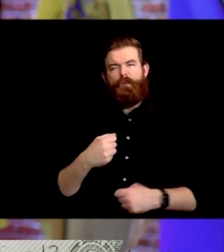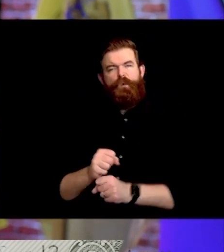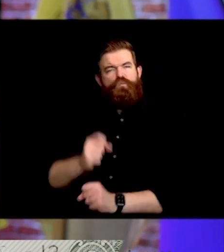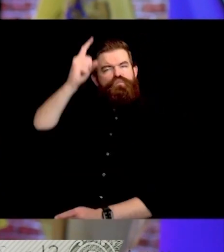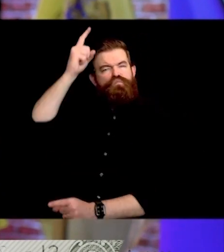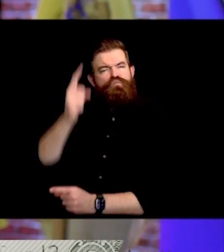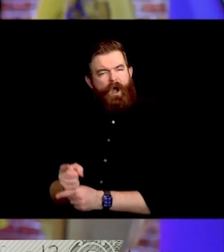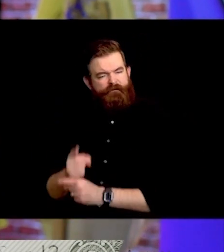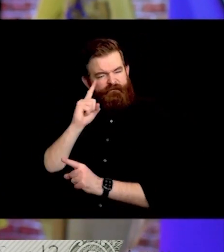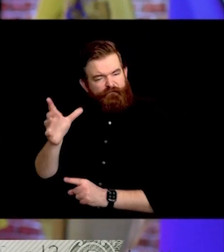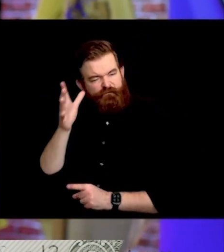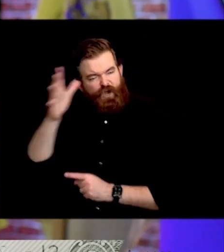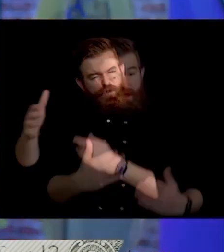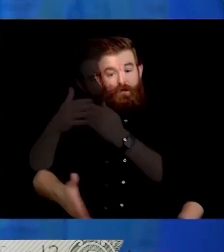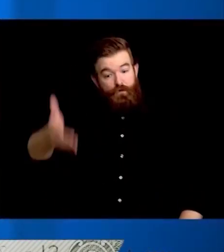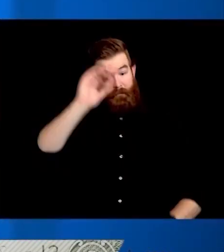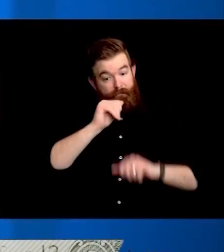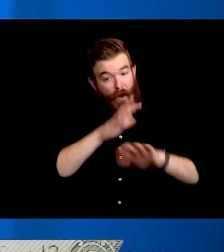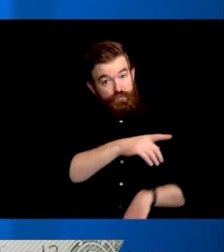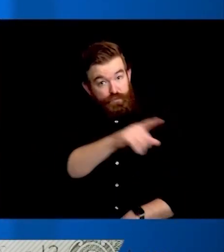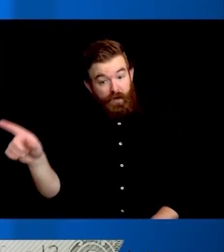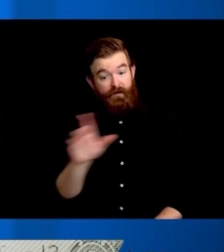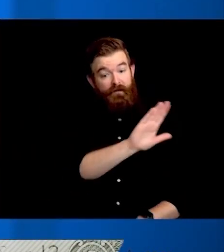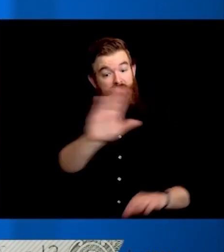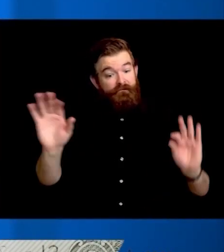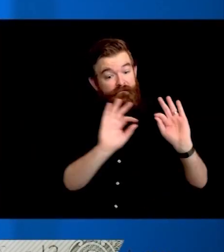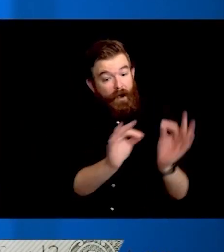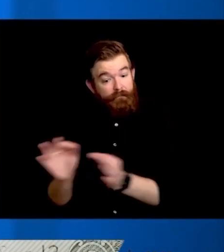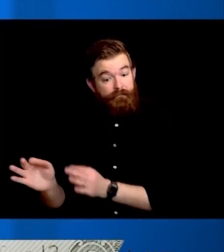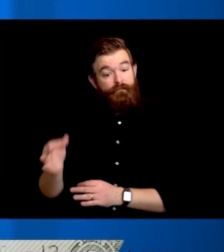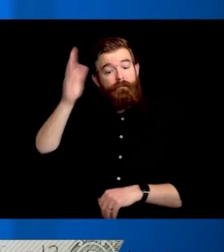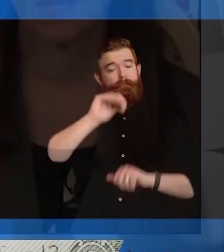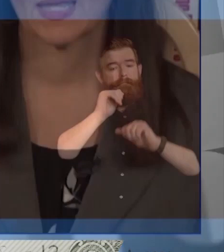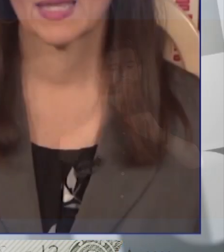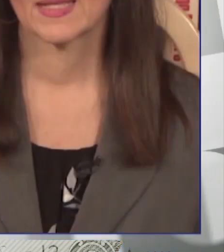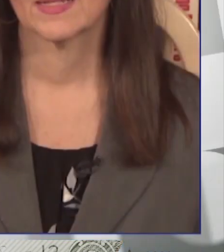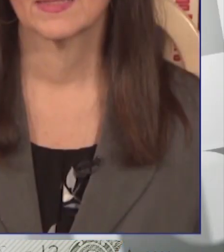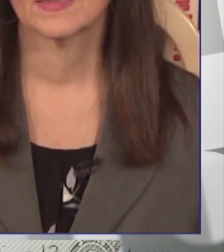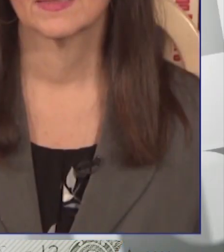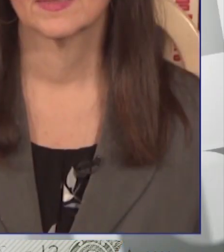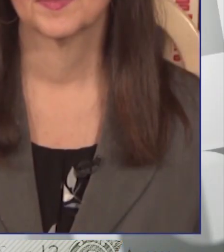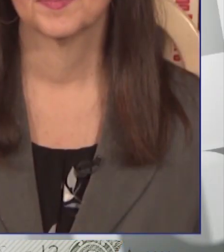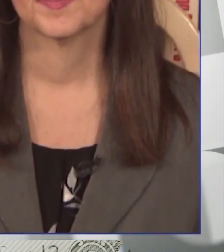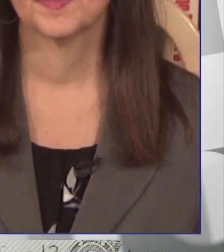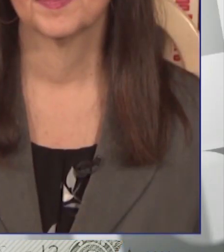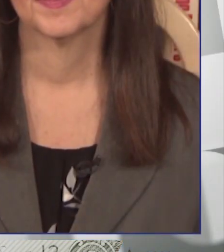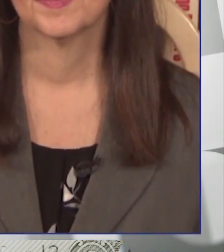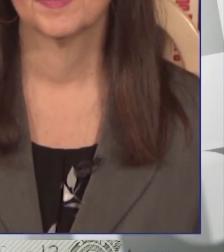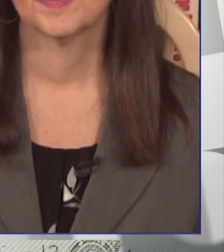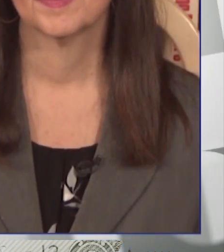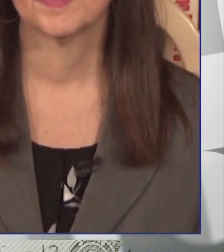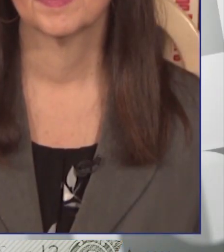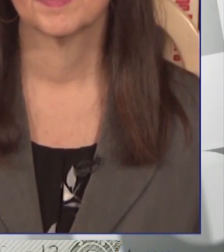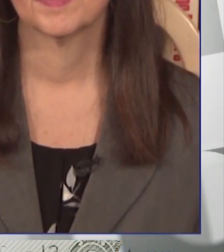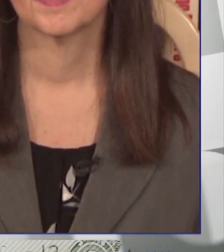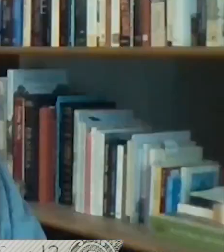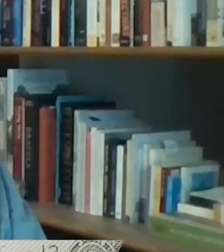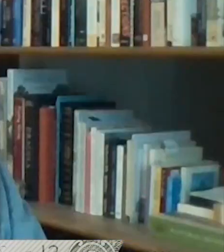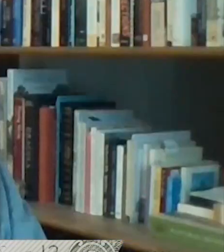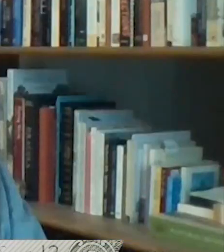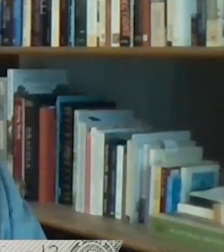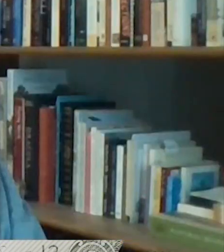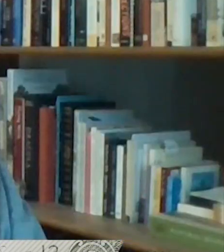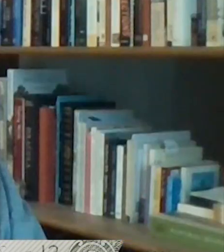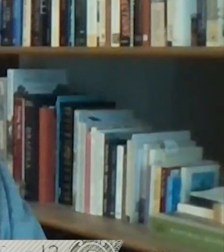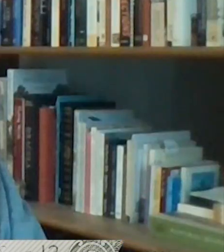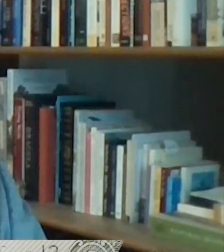is. Certainly none of the tax hikes that came amid the emergency circumstances of a few months ago are being rolled back. So all of